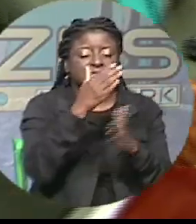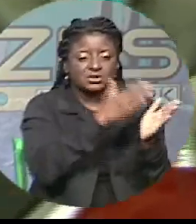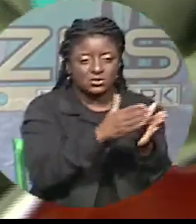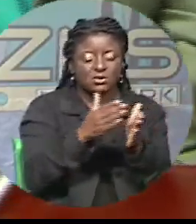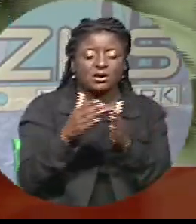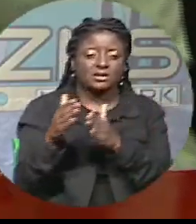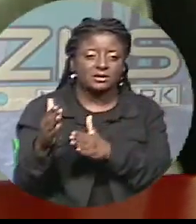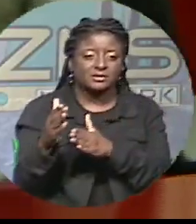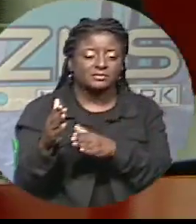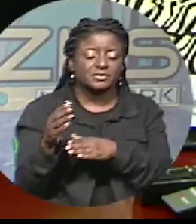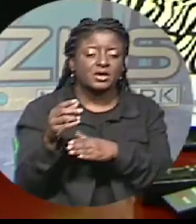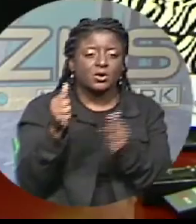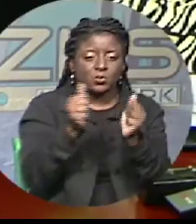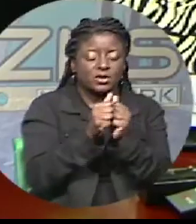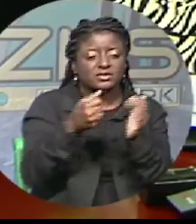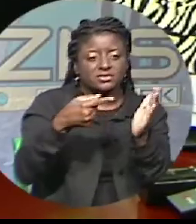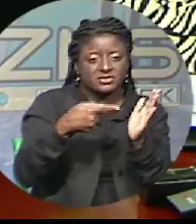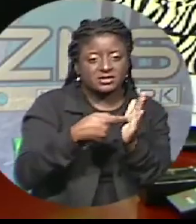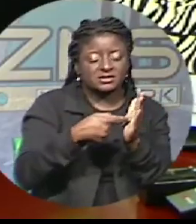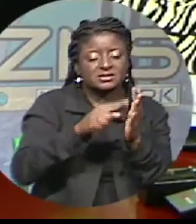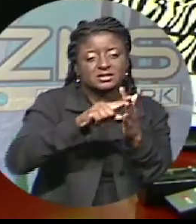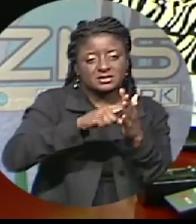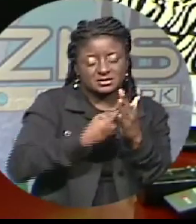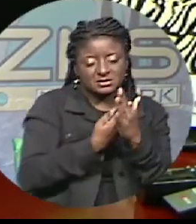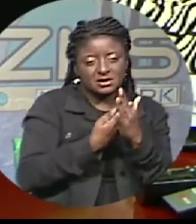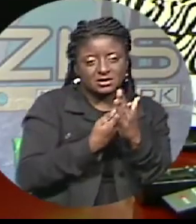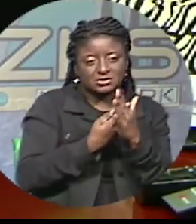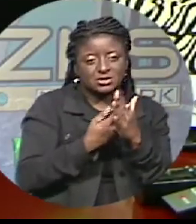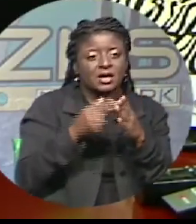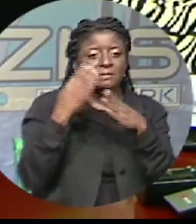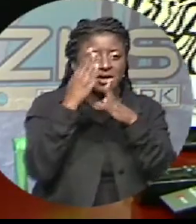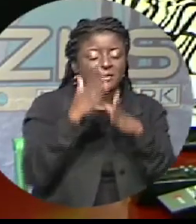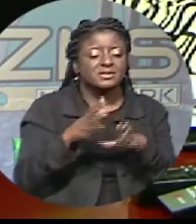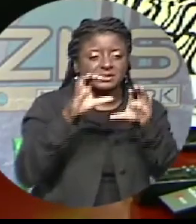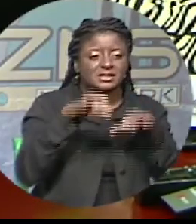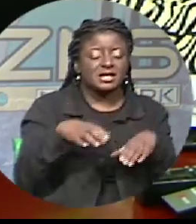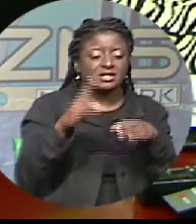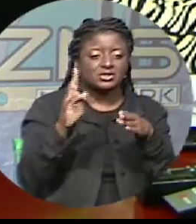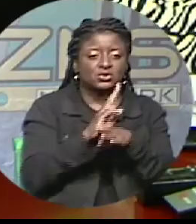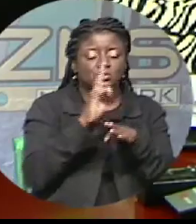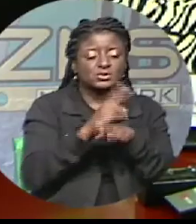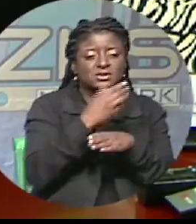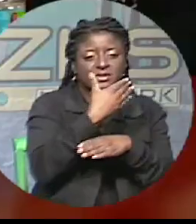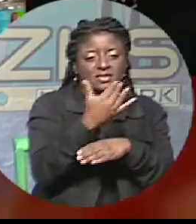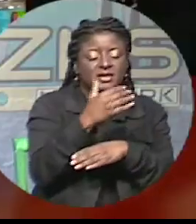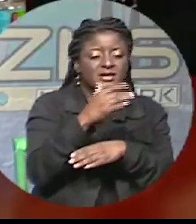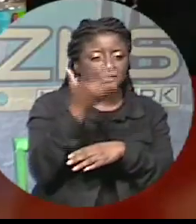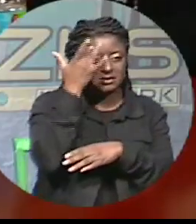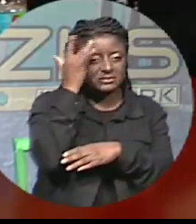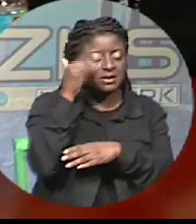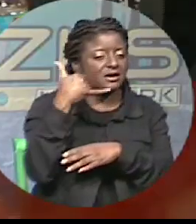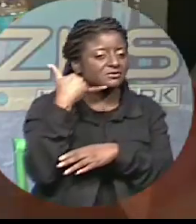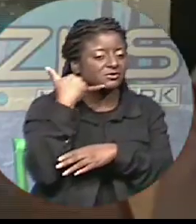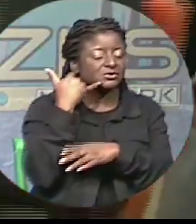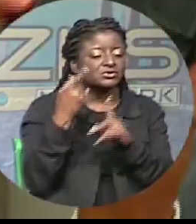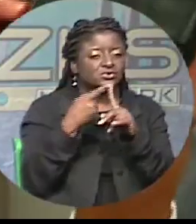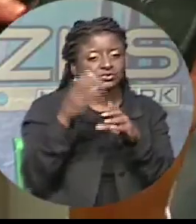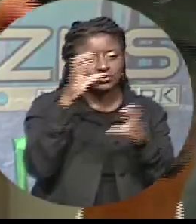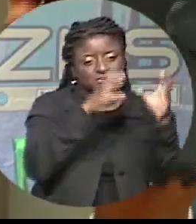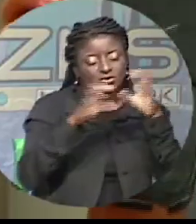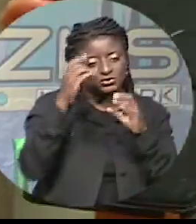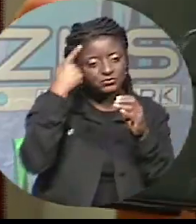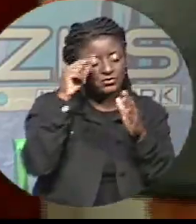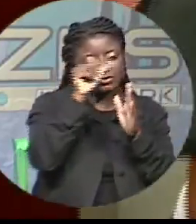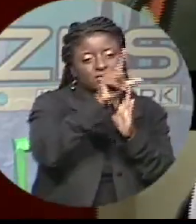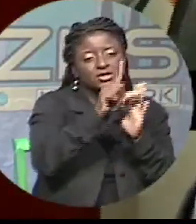today, says with this launch, Bahamians can now use their smartphones to search the country's laws. There's a big vision that the